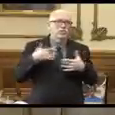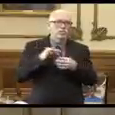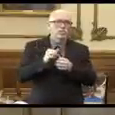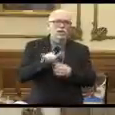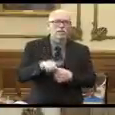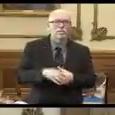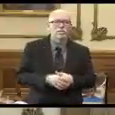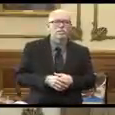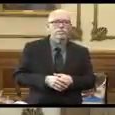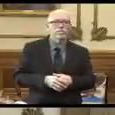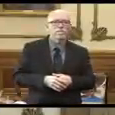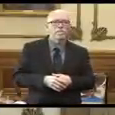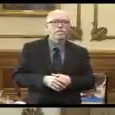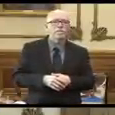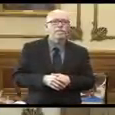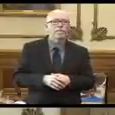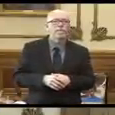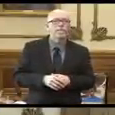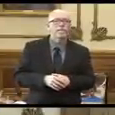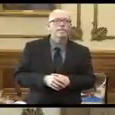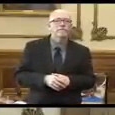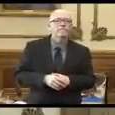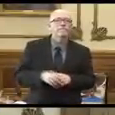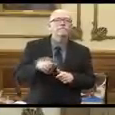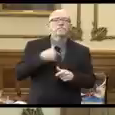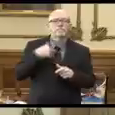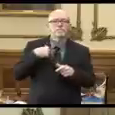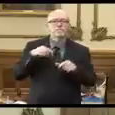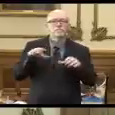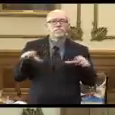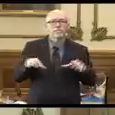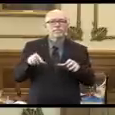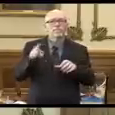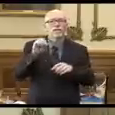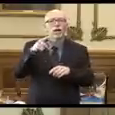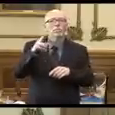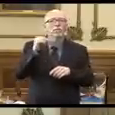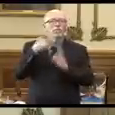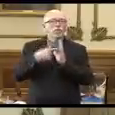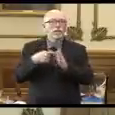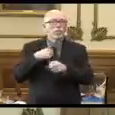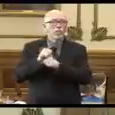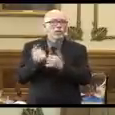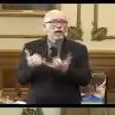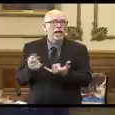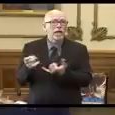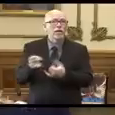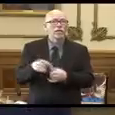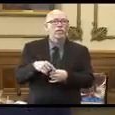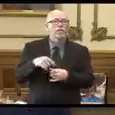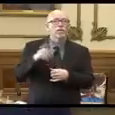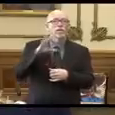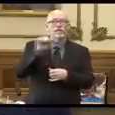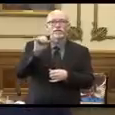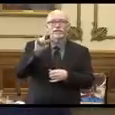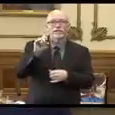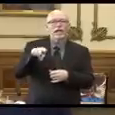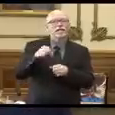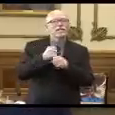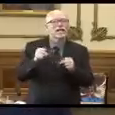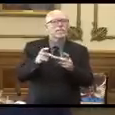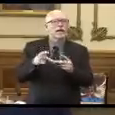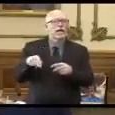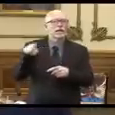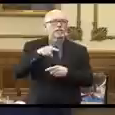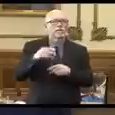that. And we're taking the efforts. Optum, is an example, who we're working with now, 50 different sites, are safe sites.